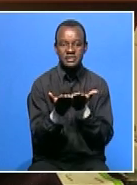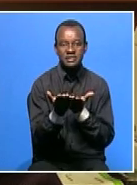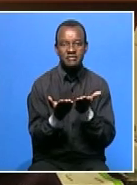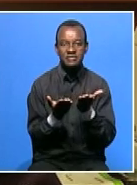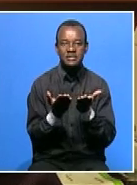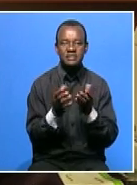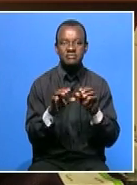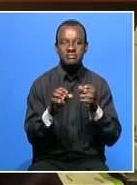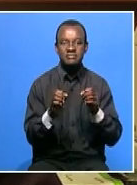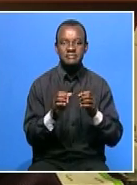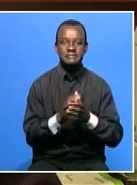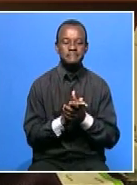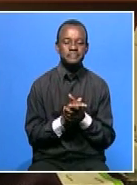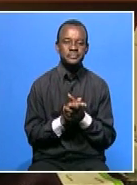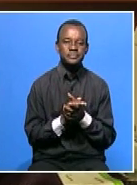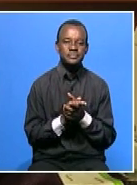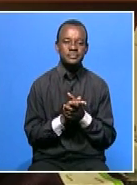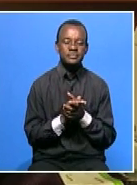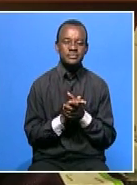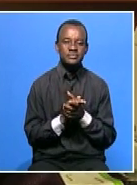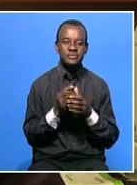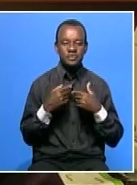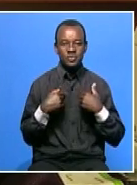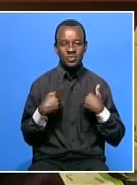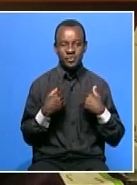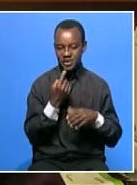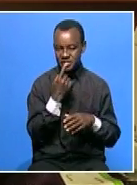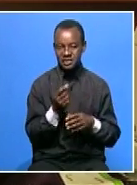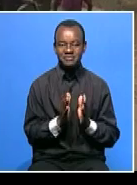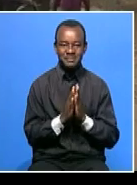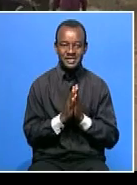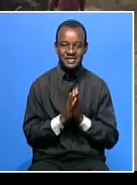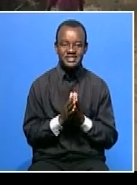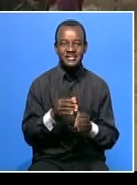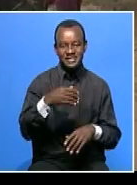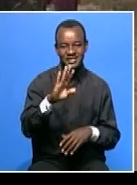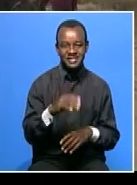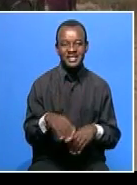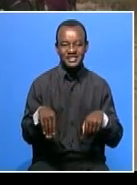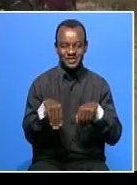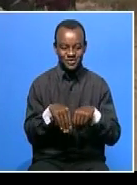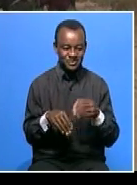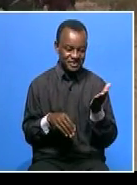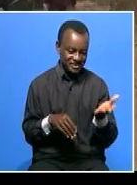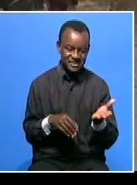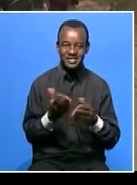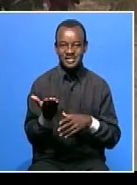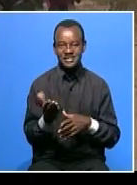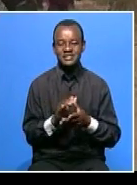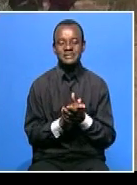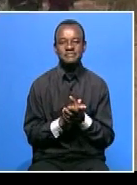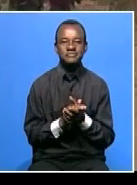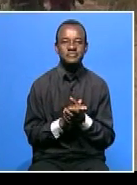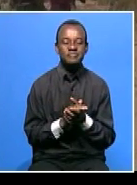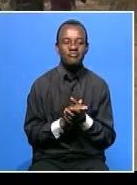sit with them, we advise and say, go and do this and go and do that. When probed on whether the ministry also